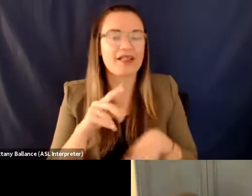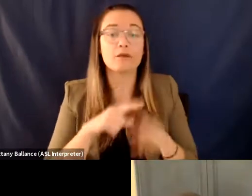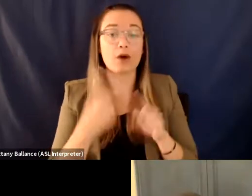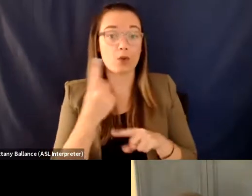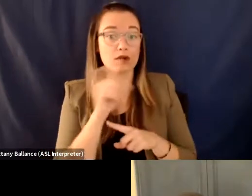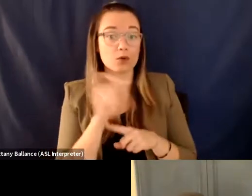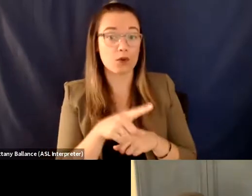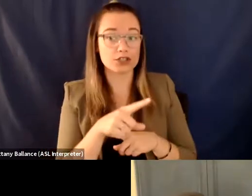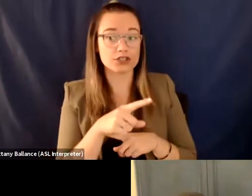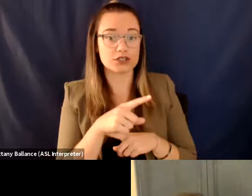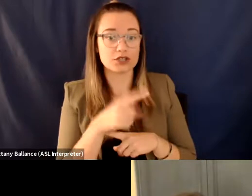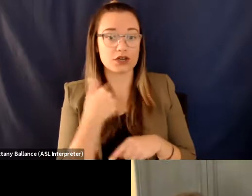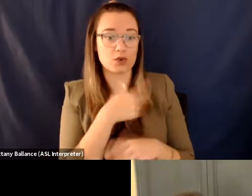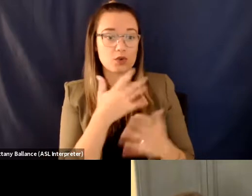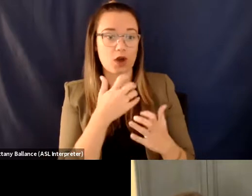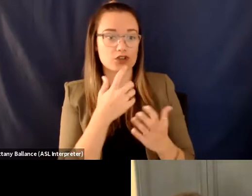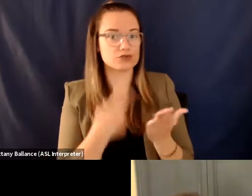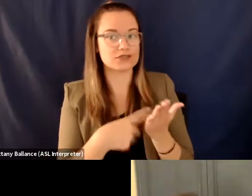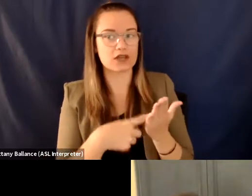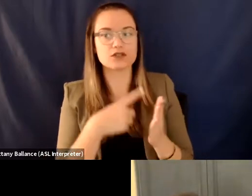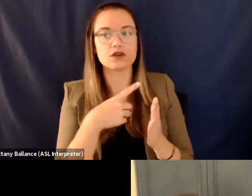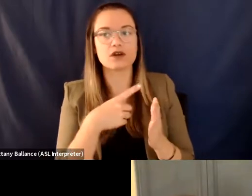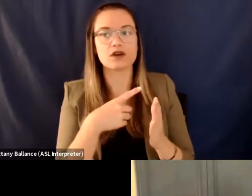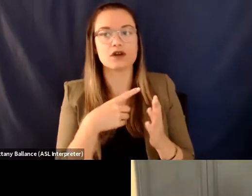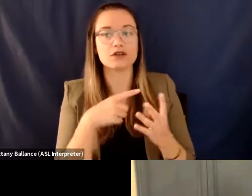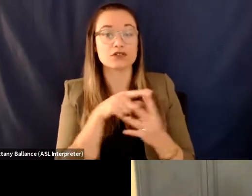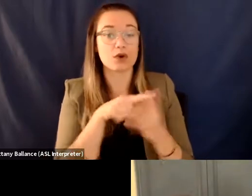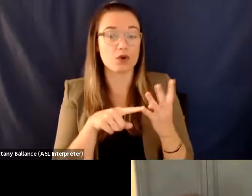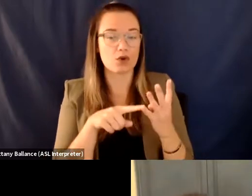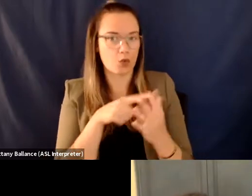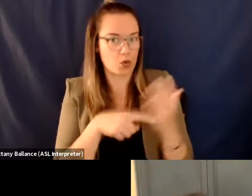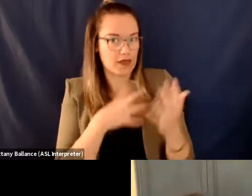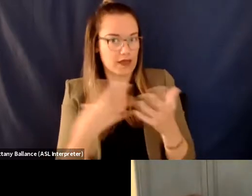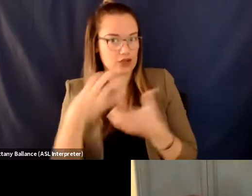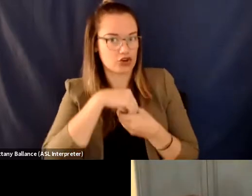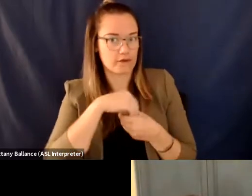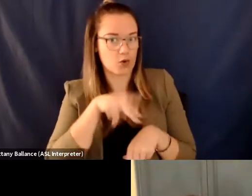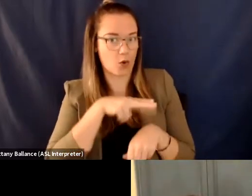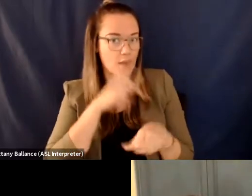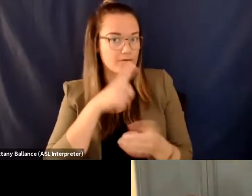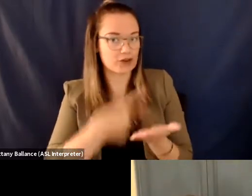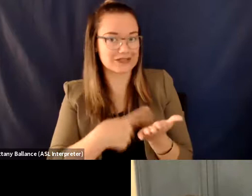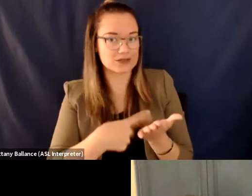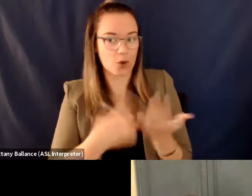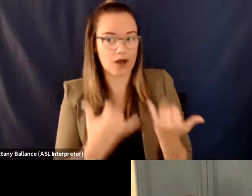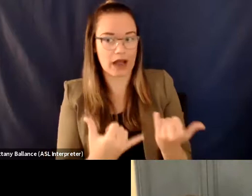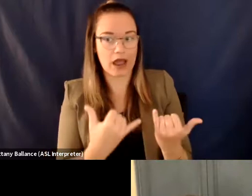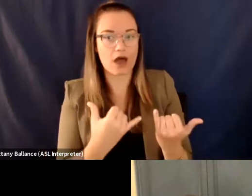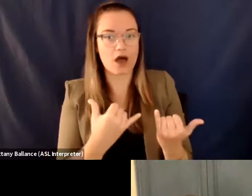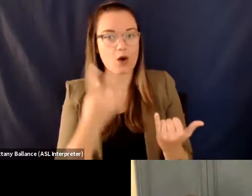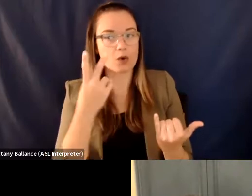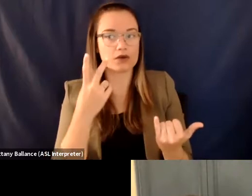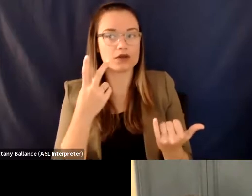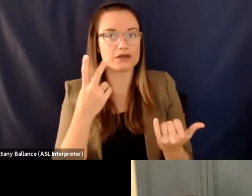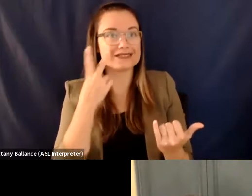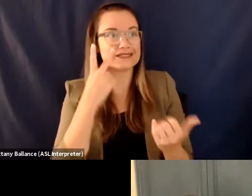questions that we wanted to explore was like, to what extent are these young people internalizing the norms of discourse that they now see reflected in their